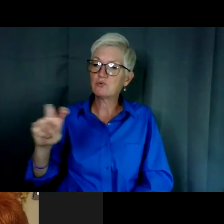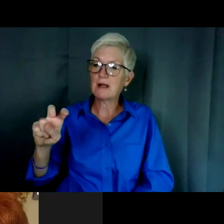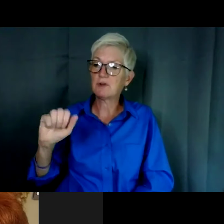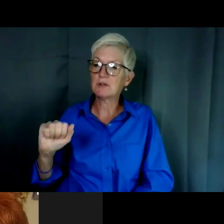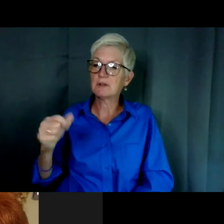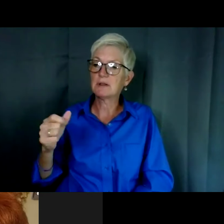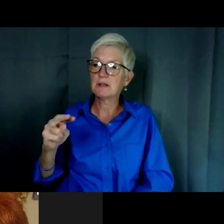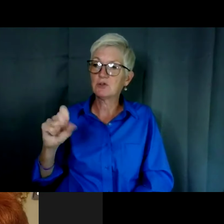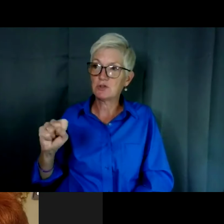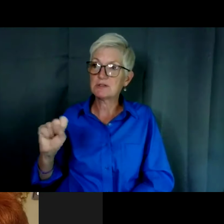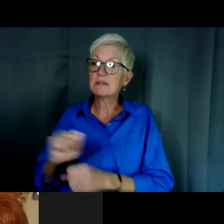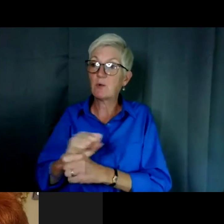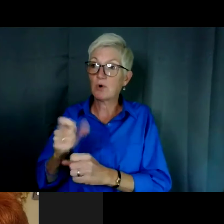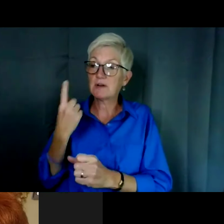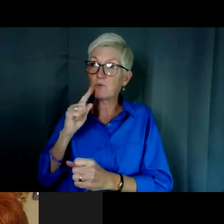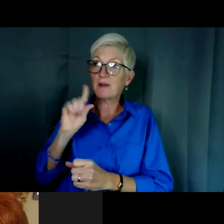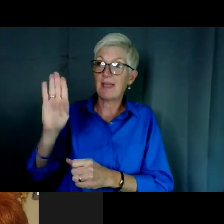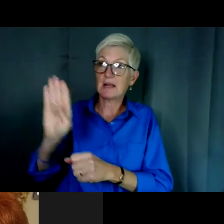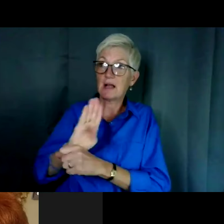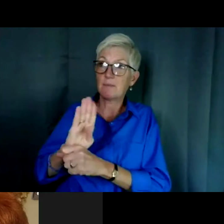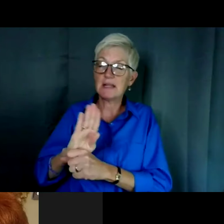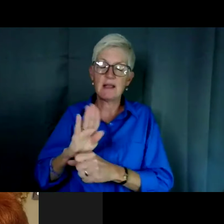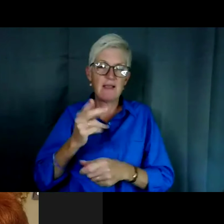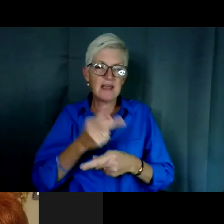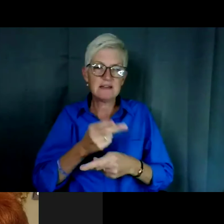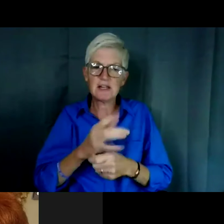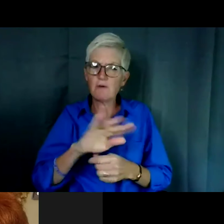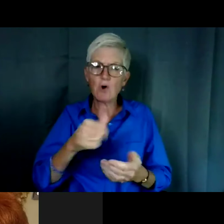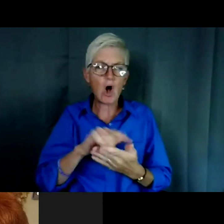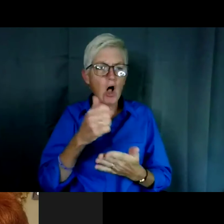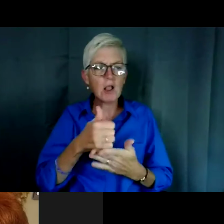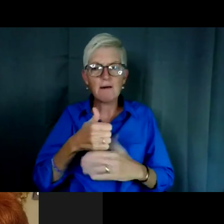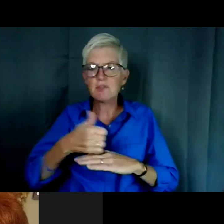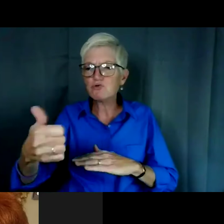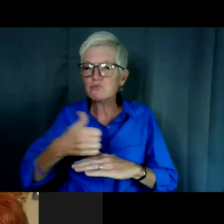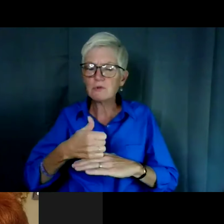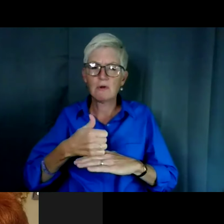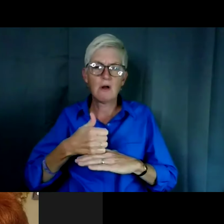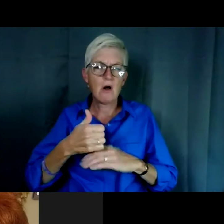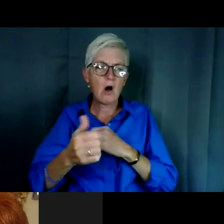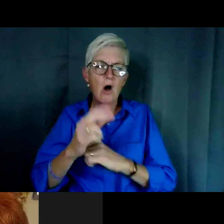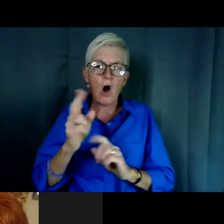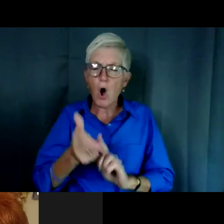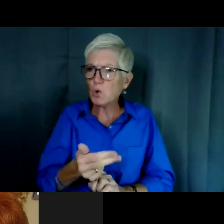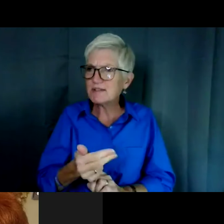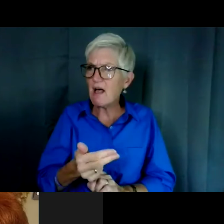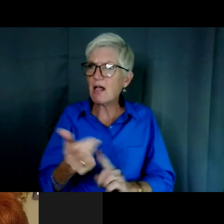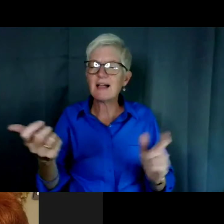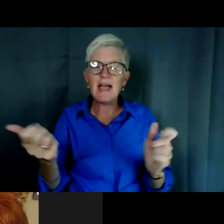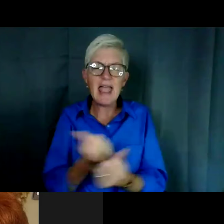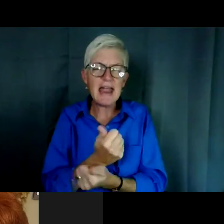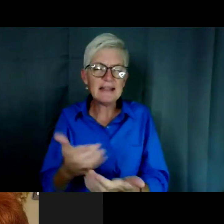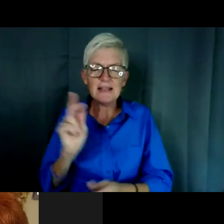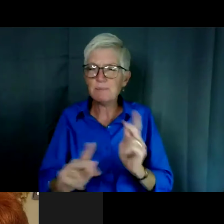that arranged for all the travel, all of the hotel accommodations, and anything people needed